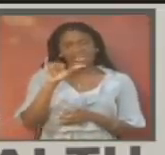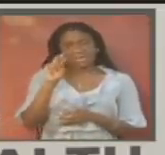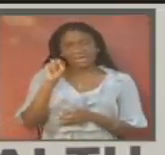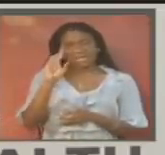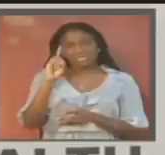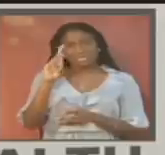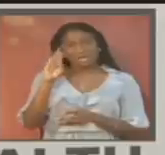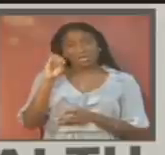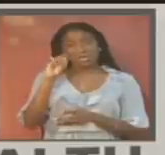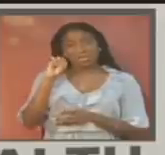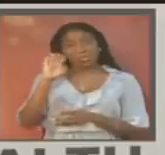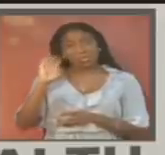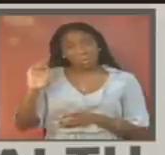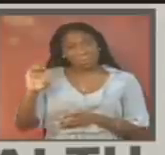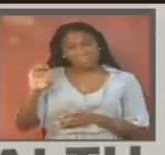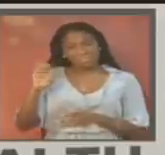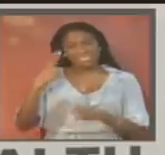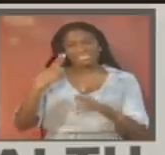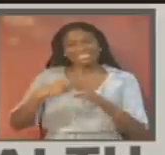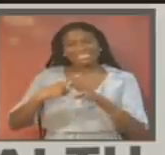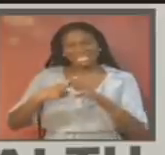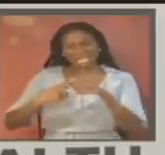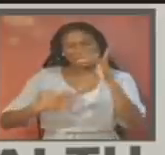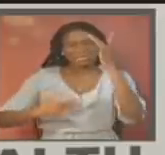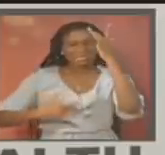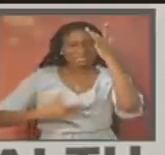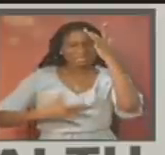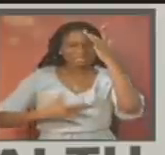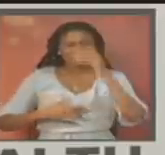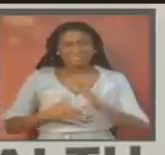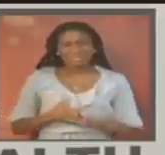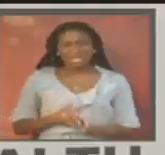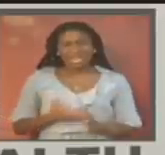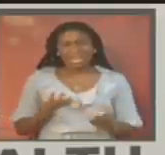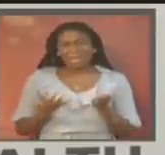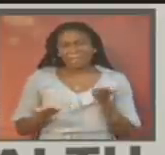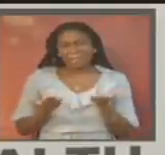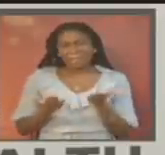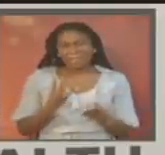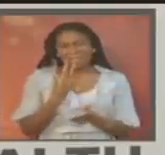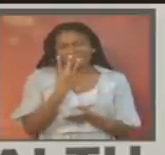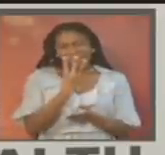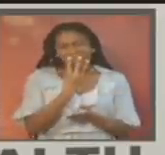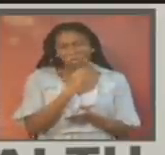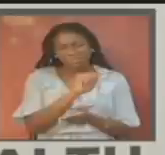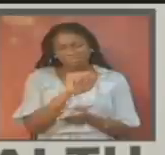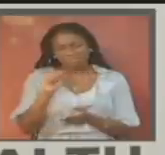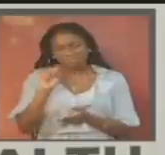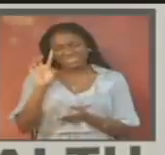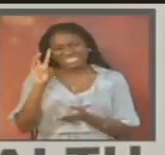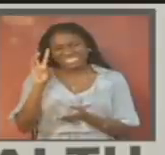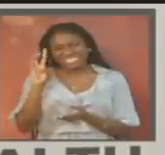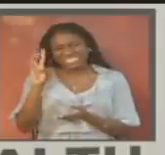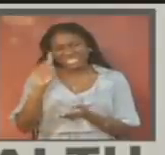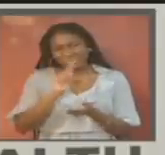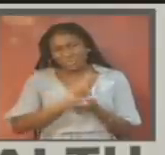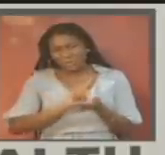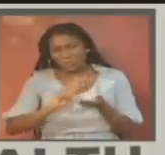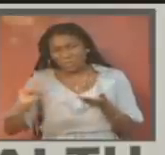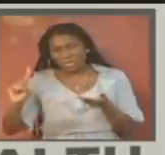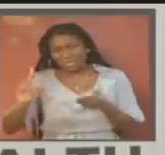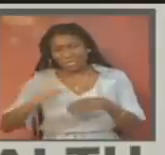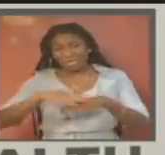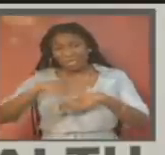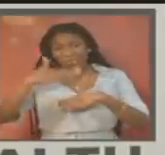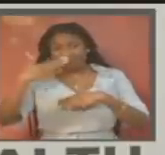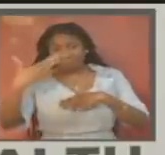that that usually comes up maybe about 4 to 6 weeks after the adult surge of COVID. So we've seen